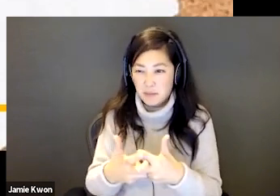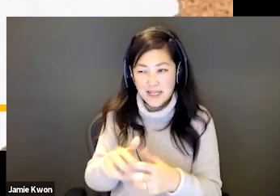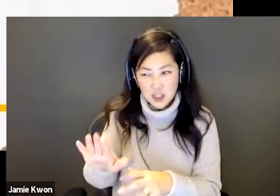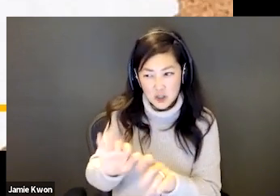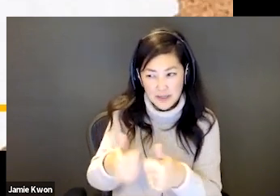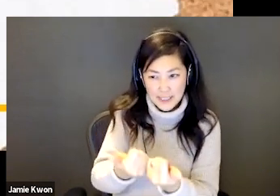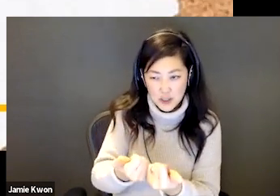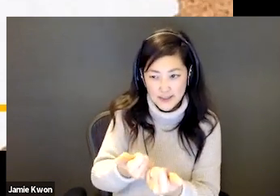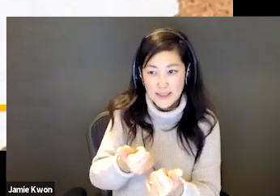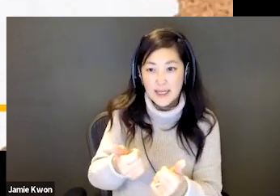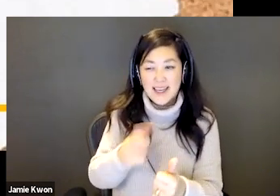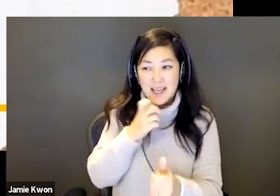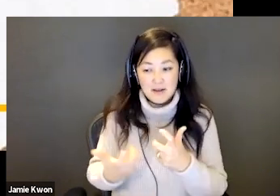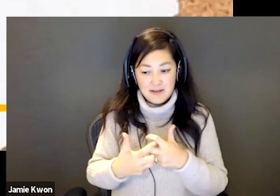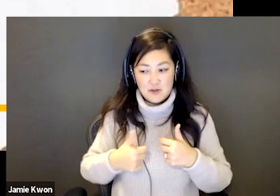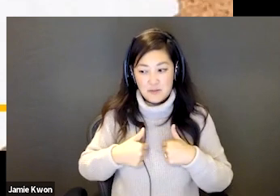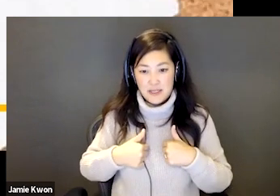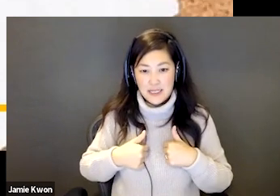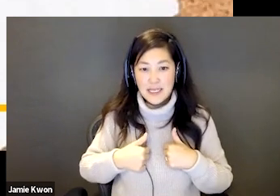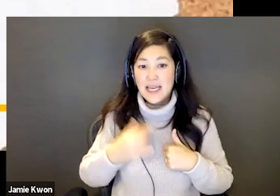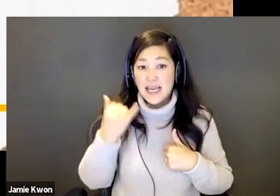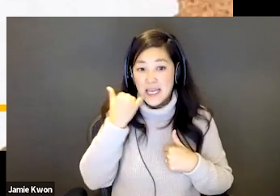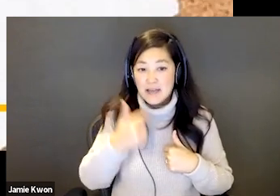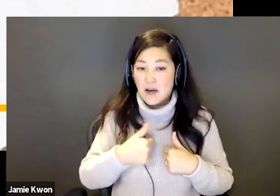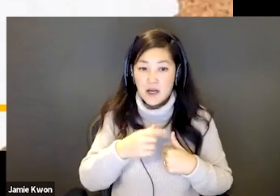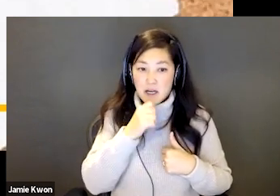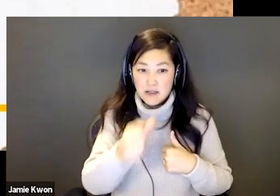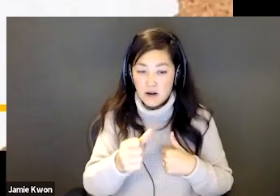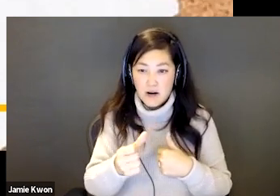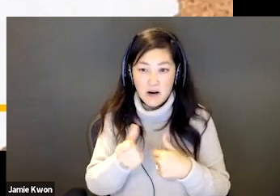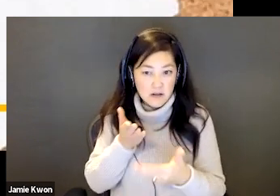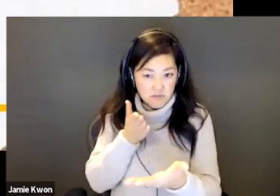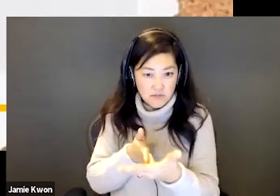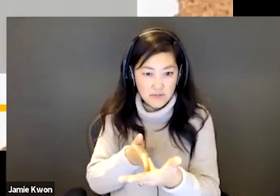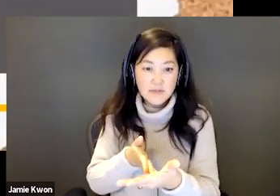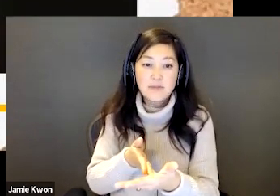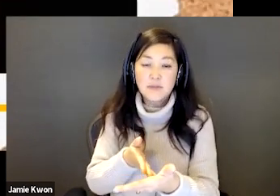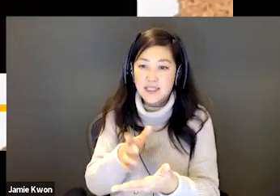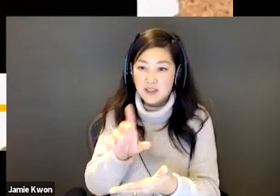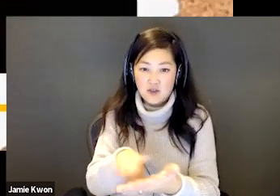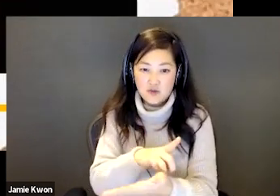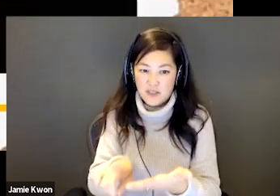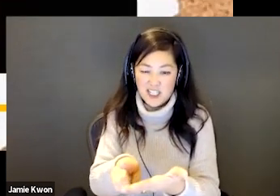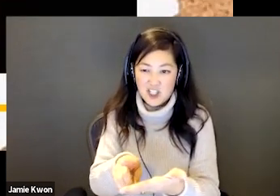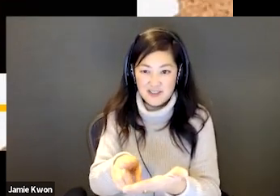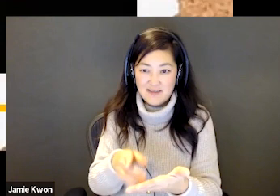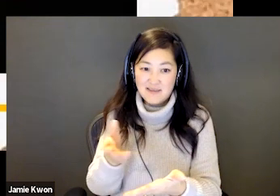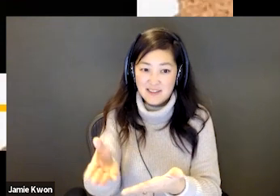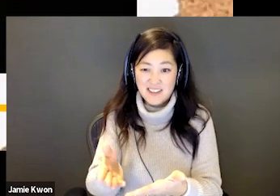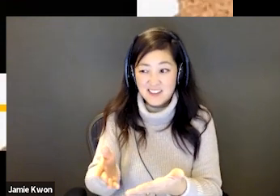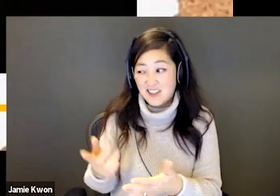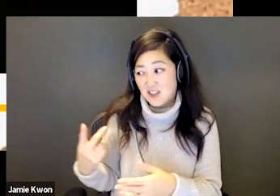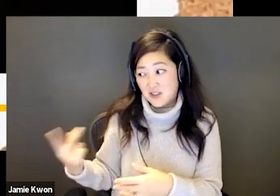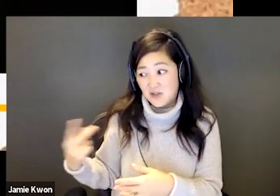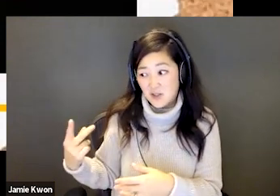writing to not file a disability discrimination suit against them and neither one of us ended up staying